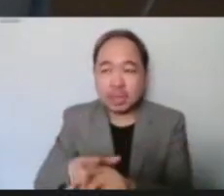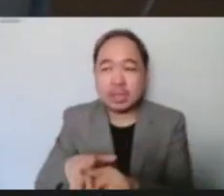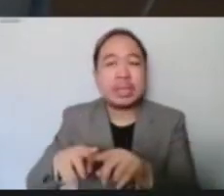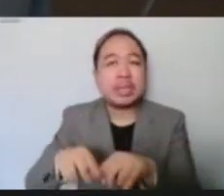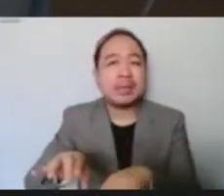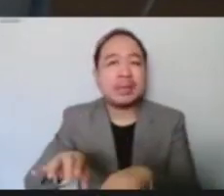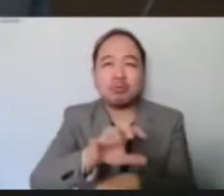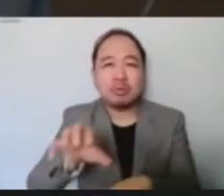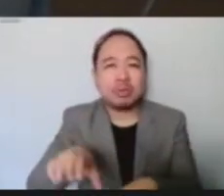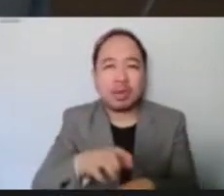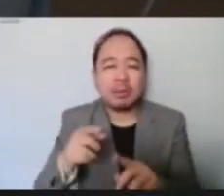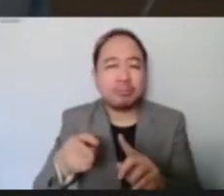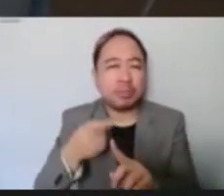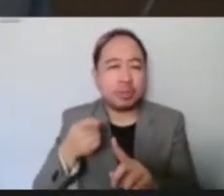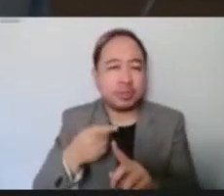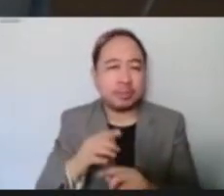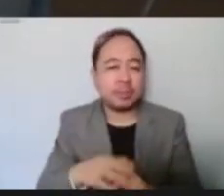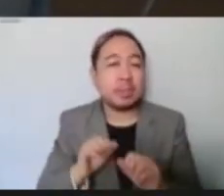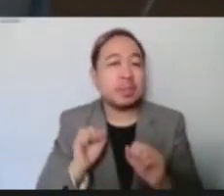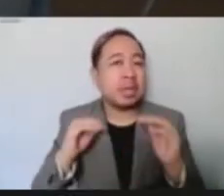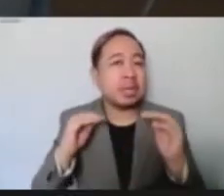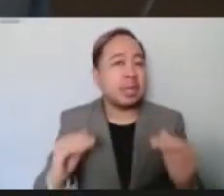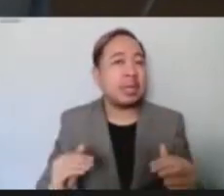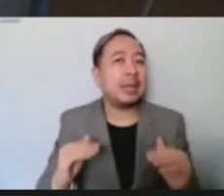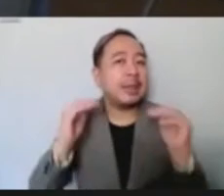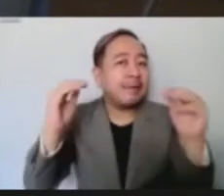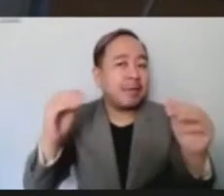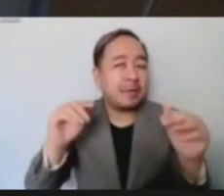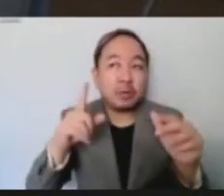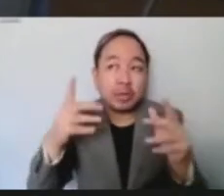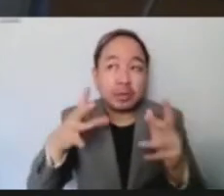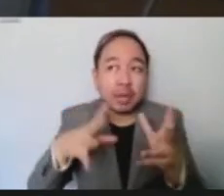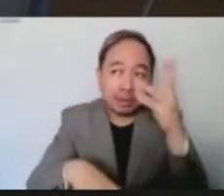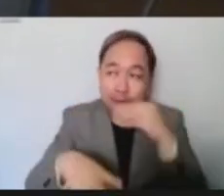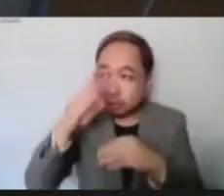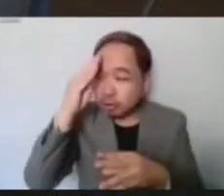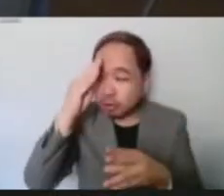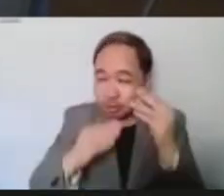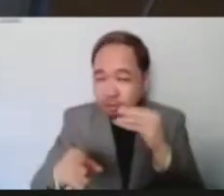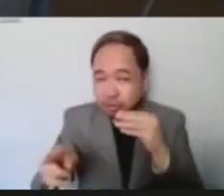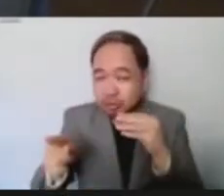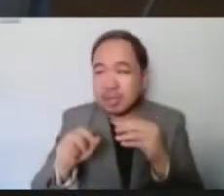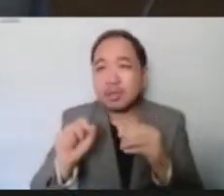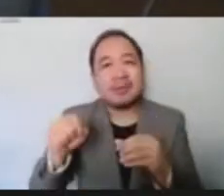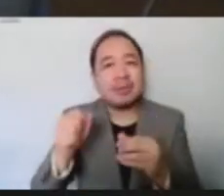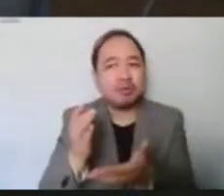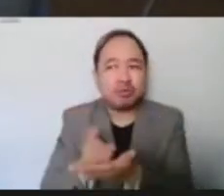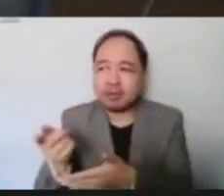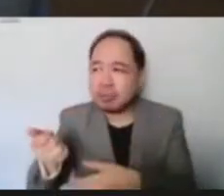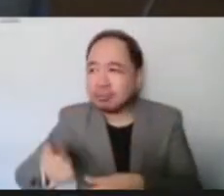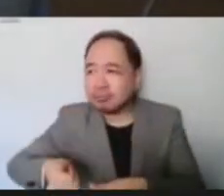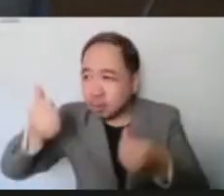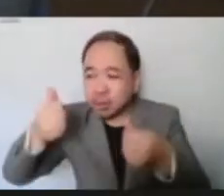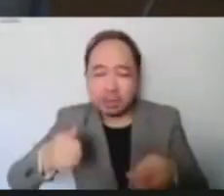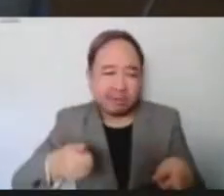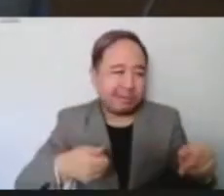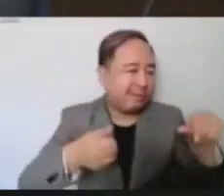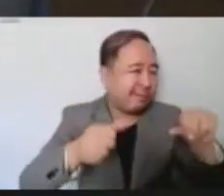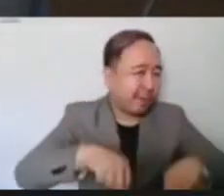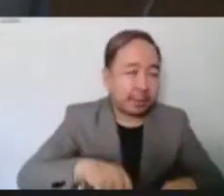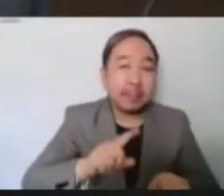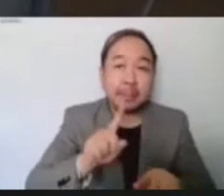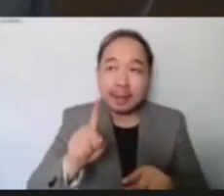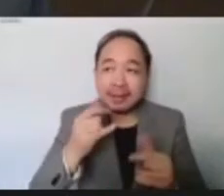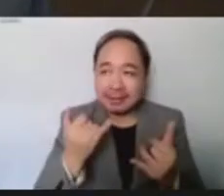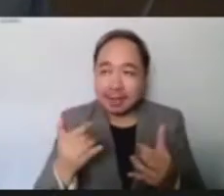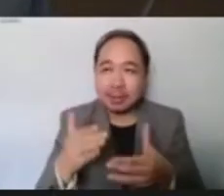this can certainly be scaled up as lessons to be learned up to other areas through various knowledge knowledge